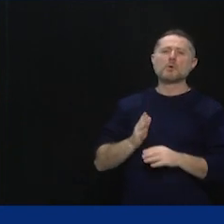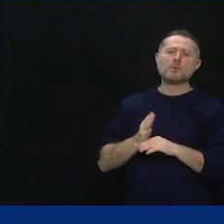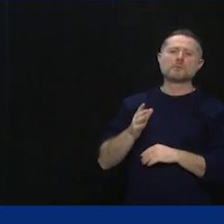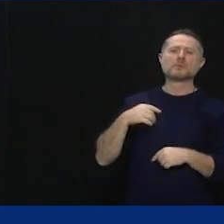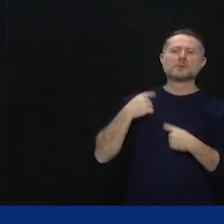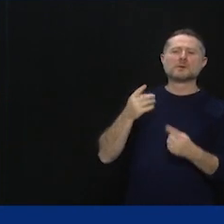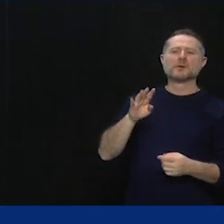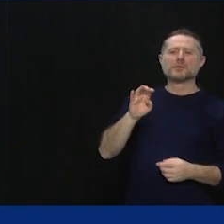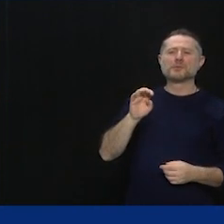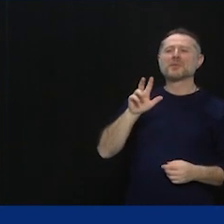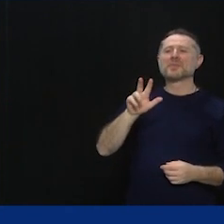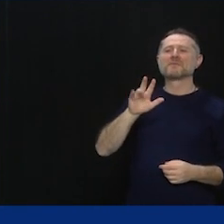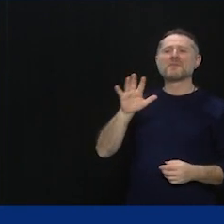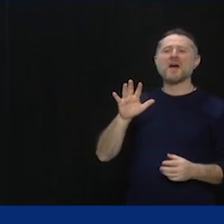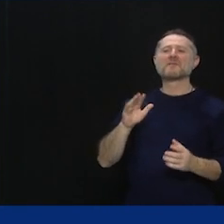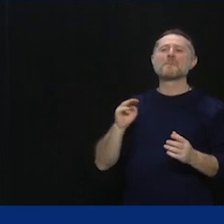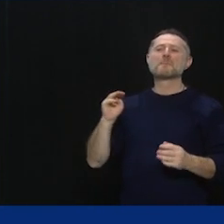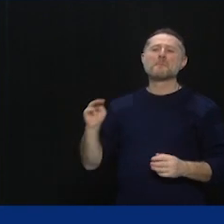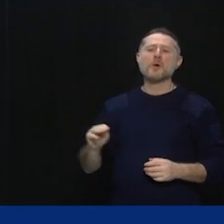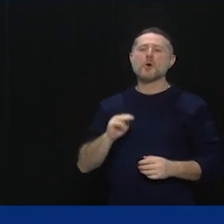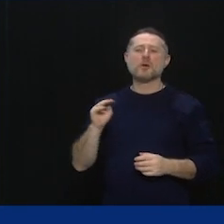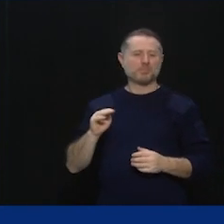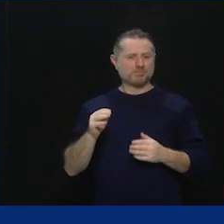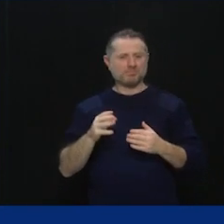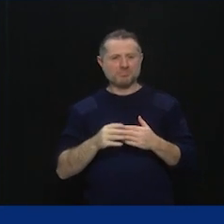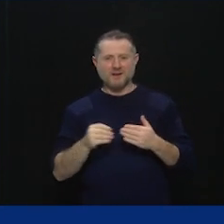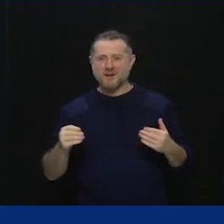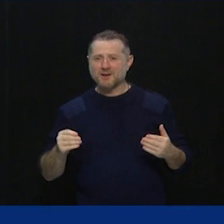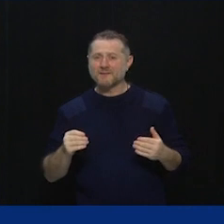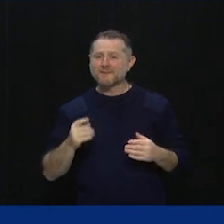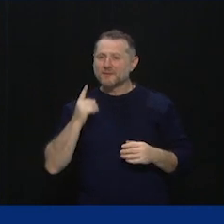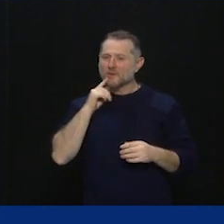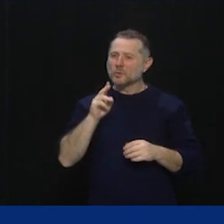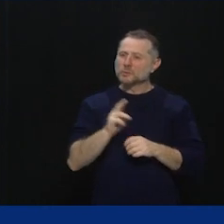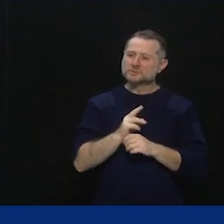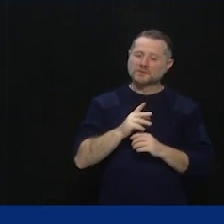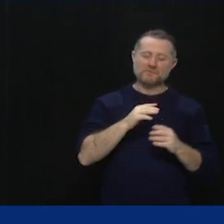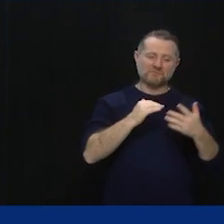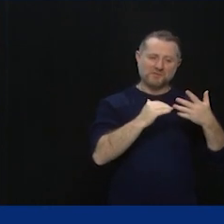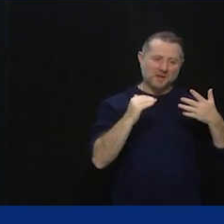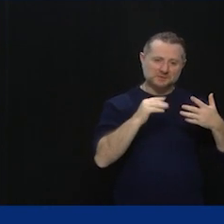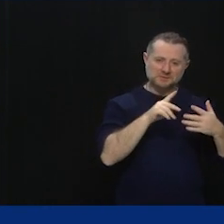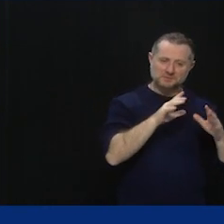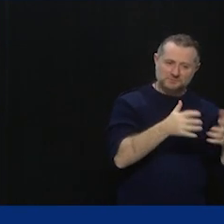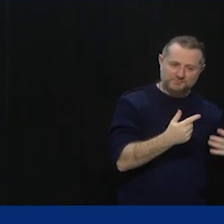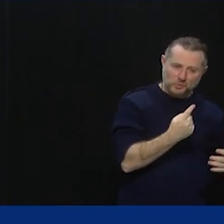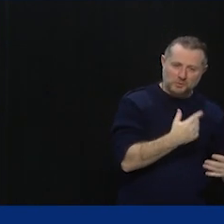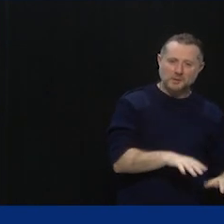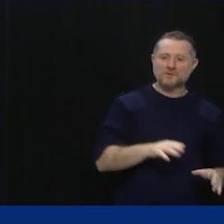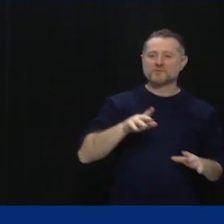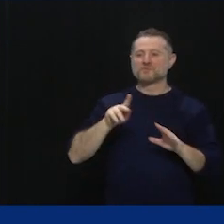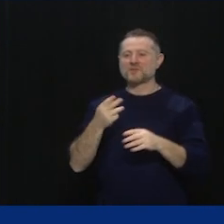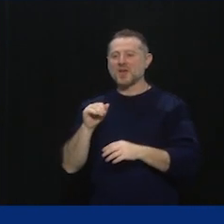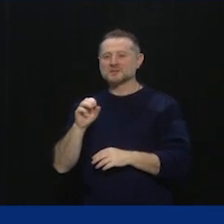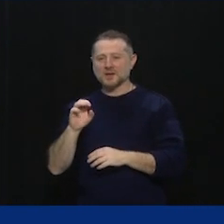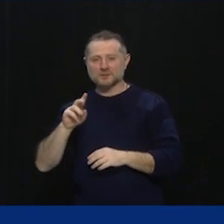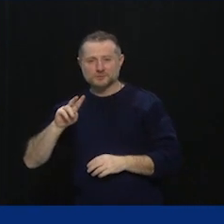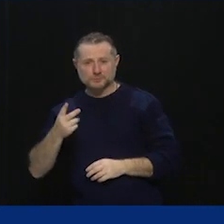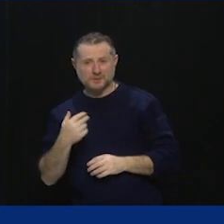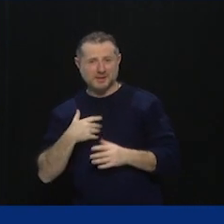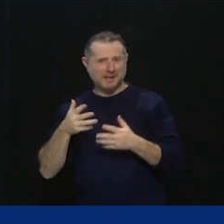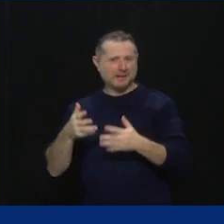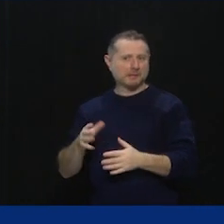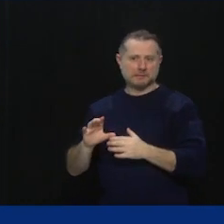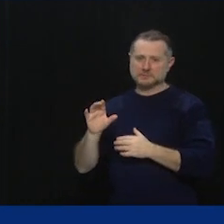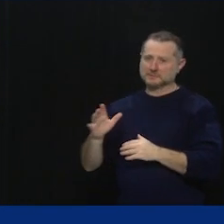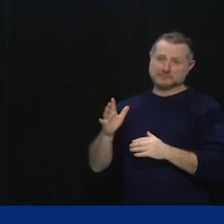and Phase 2. When we're done, we'll have invested over $750 million easily. Depends on what the future phases hold, but it'll easily